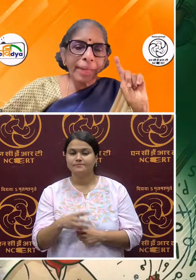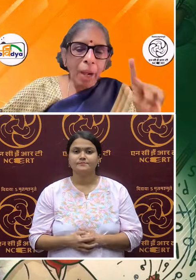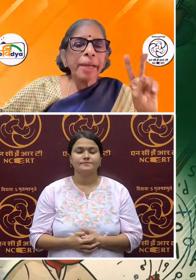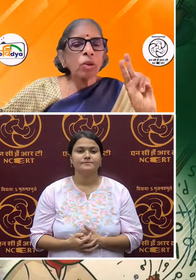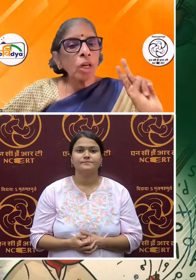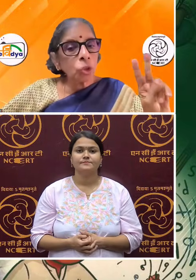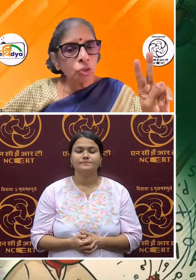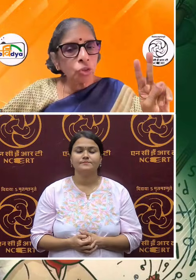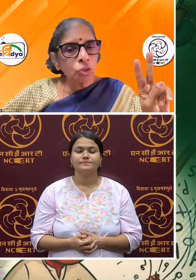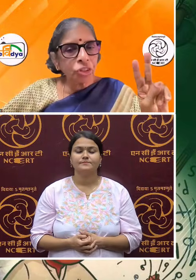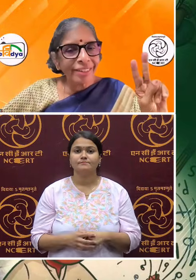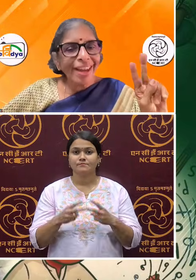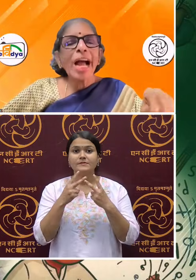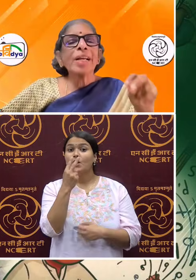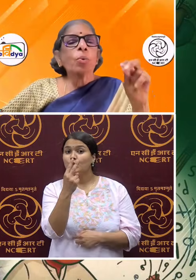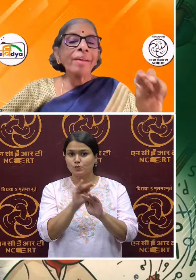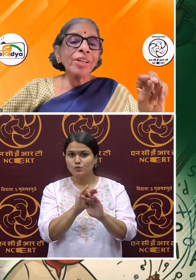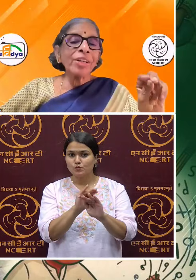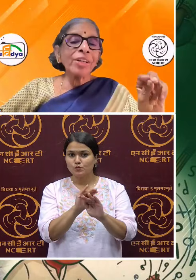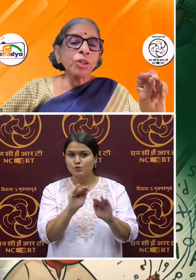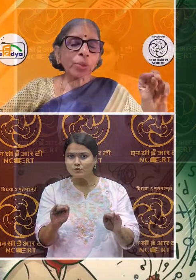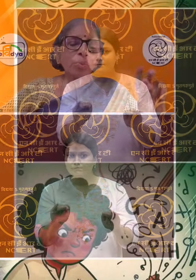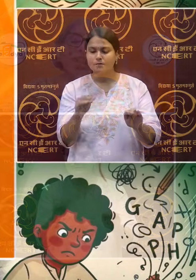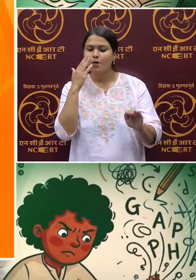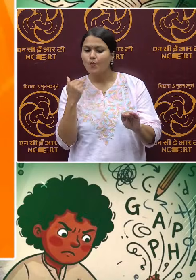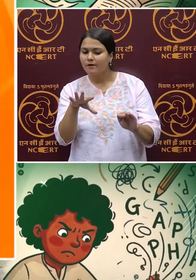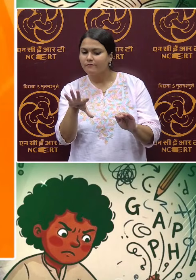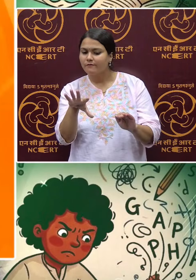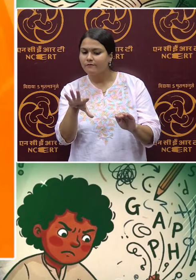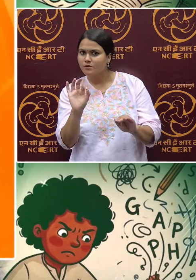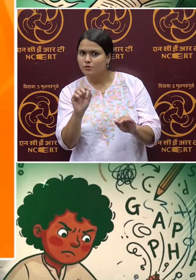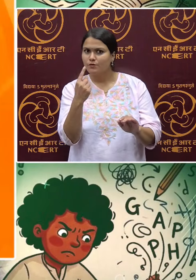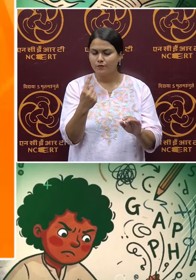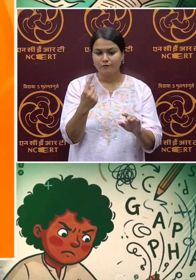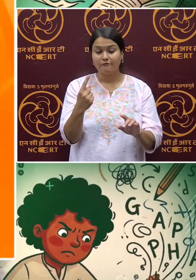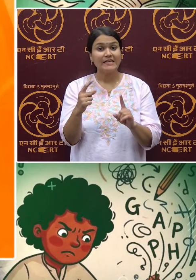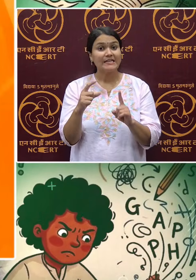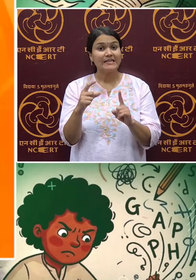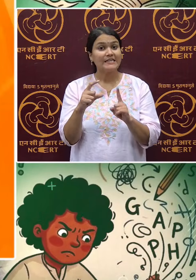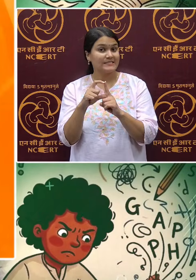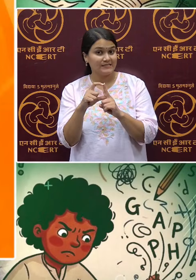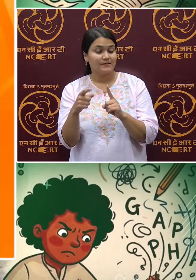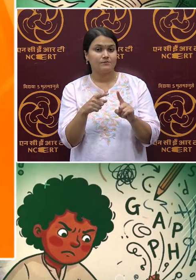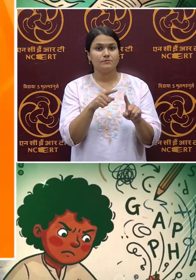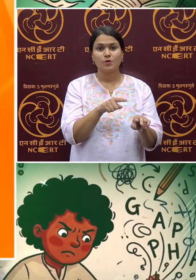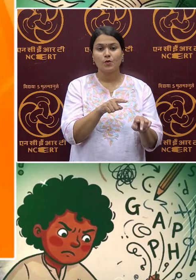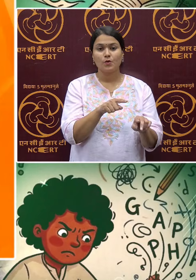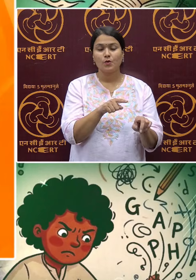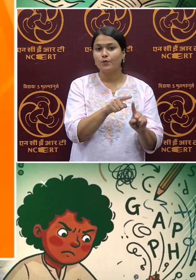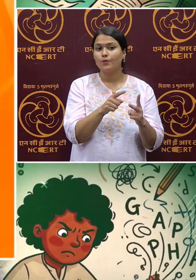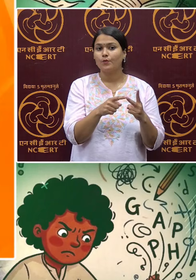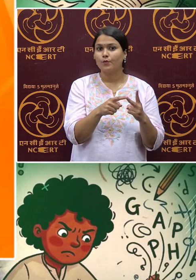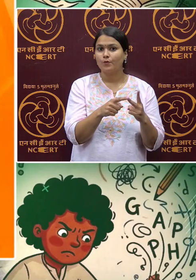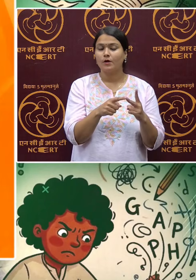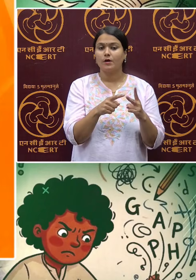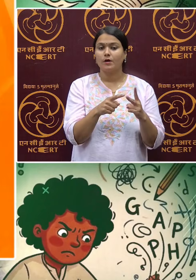video. Yeah. Now you saw two children. Why we chose one child is dyslexic, one child has got dyslexia as well